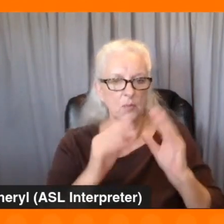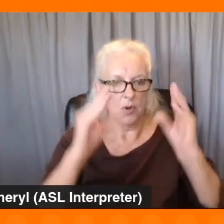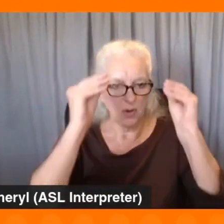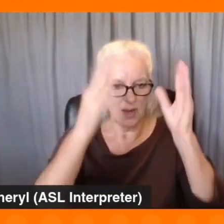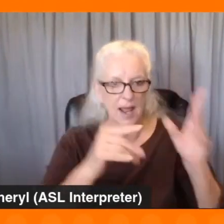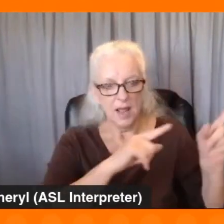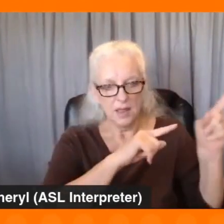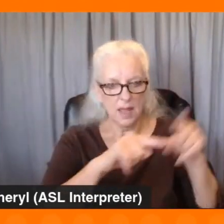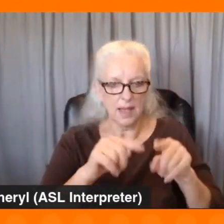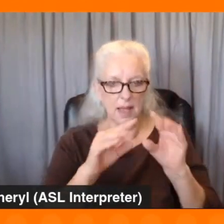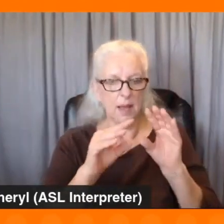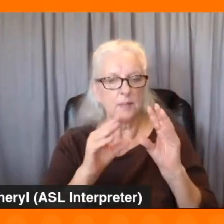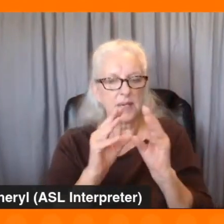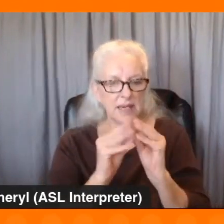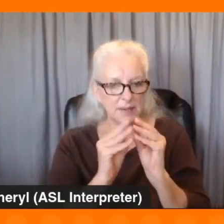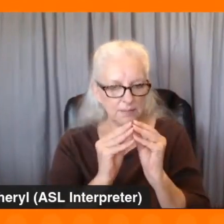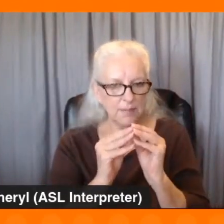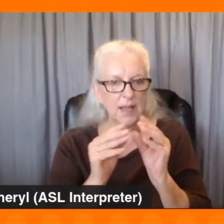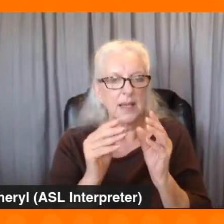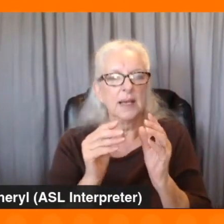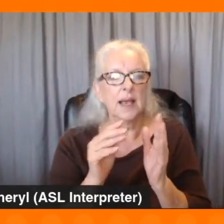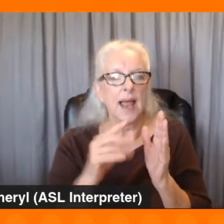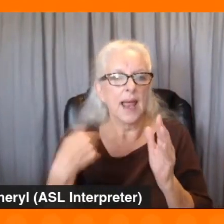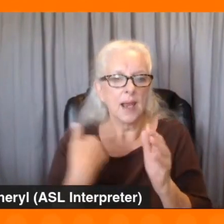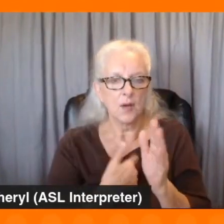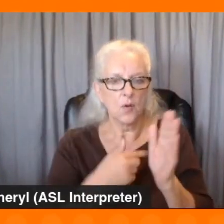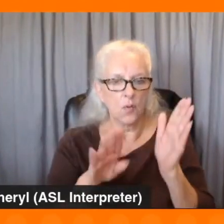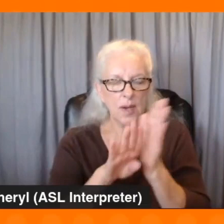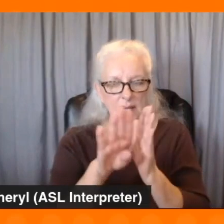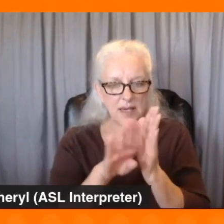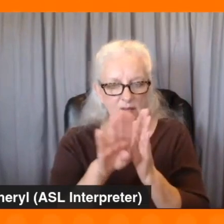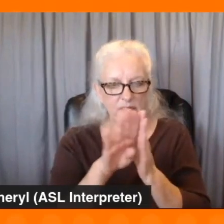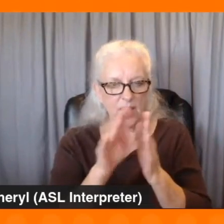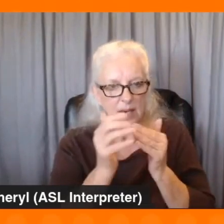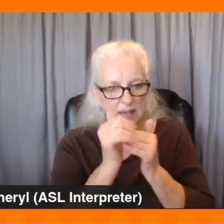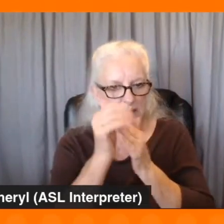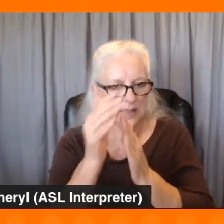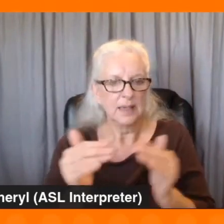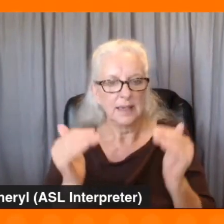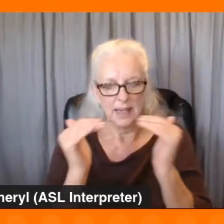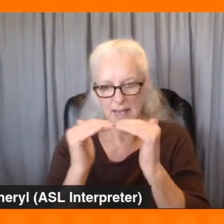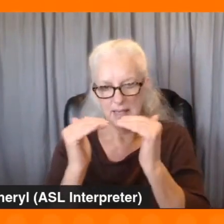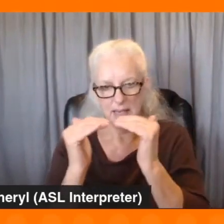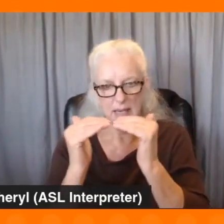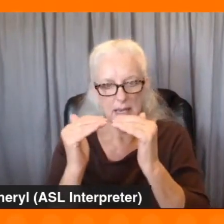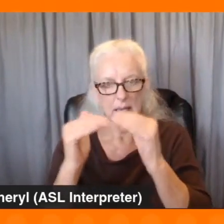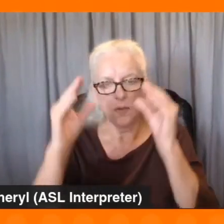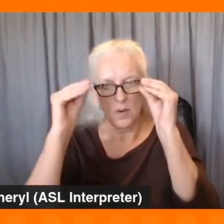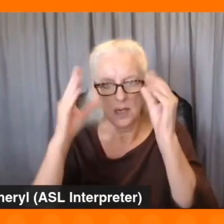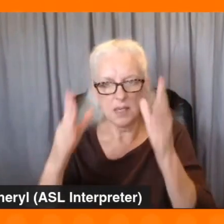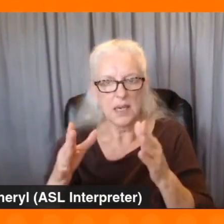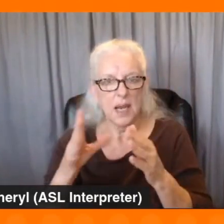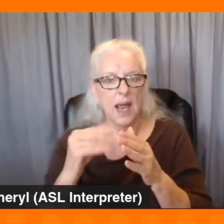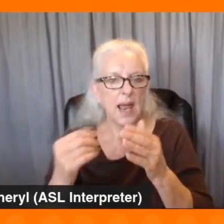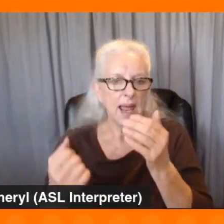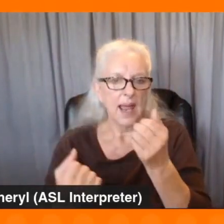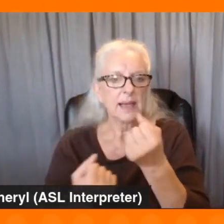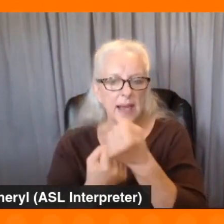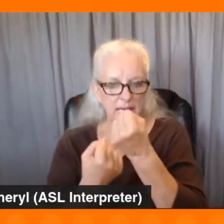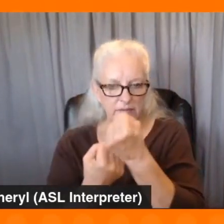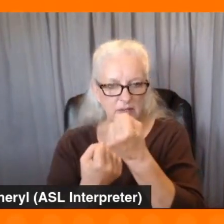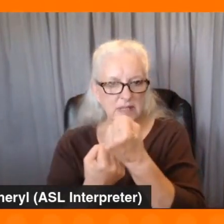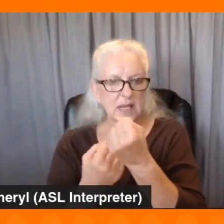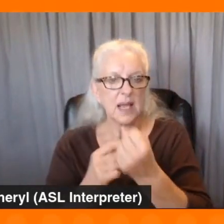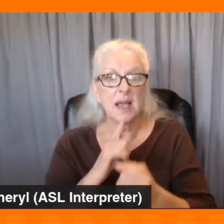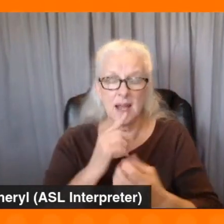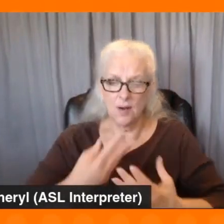come together to continue to gather to develop leadership in equitable teaching practices and advocacy. And it really inspired me, and